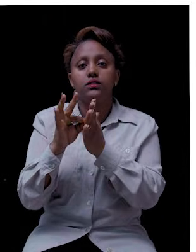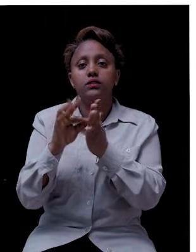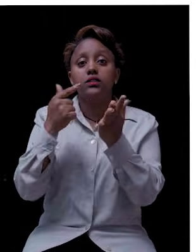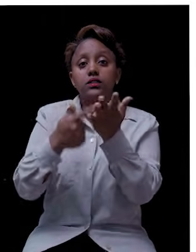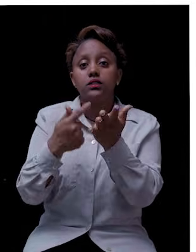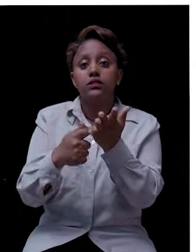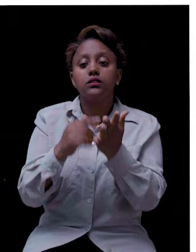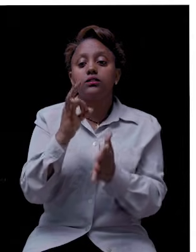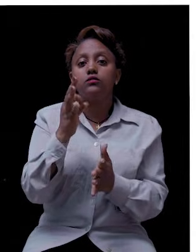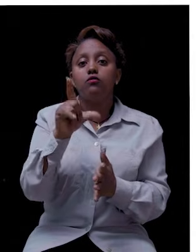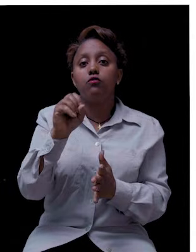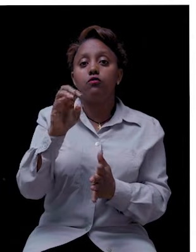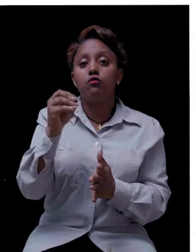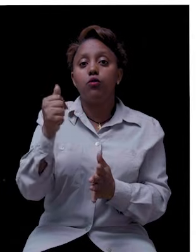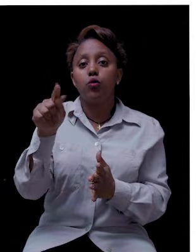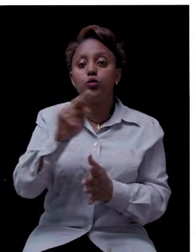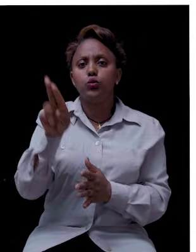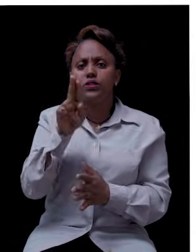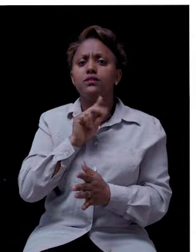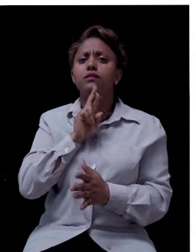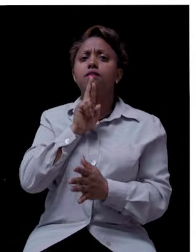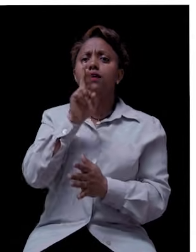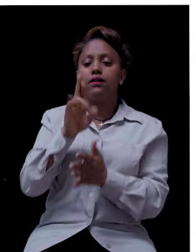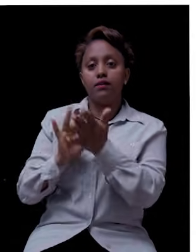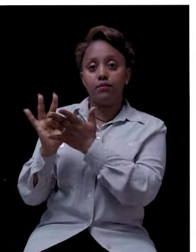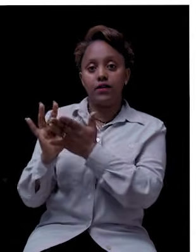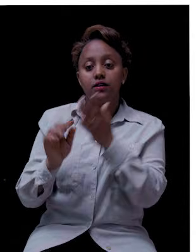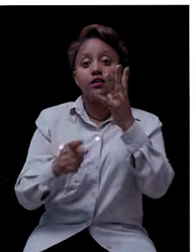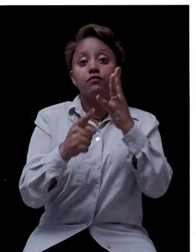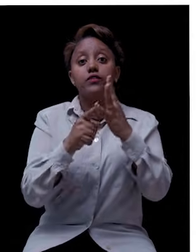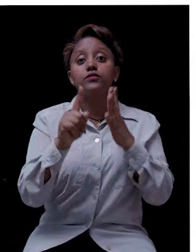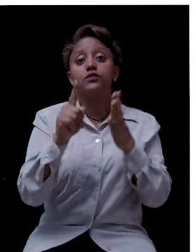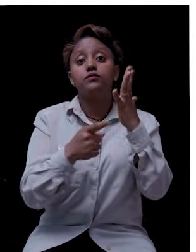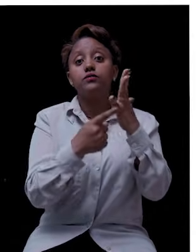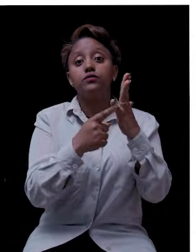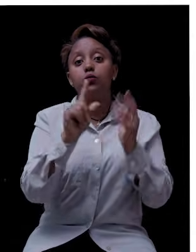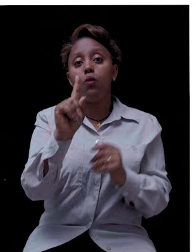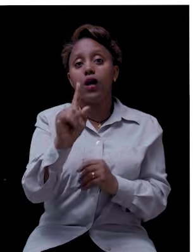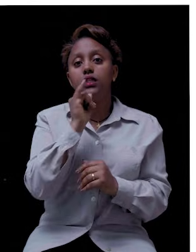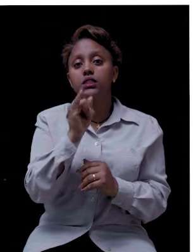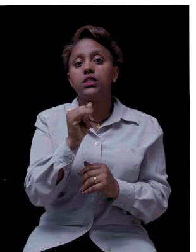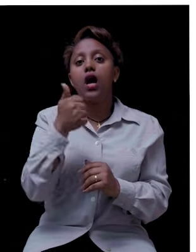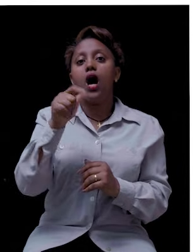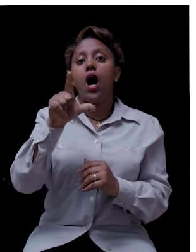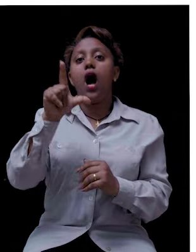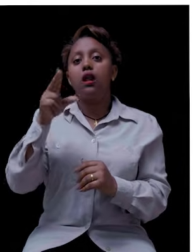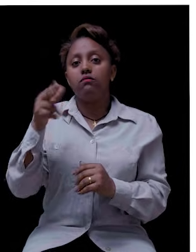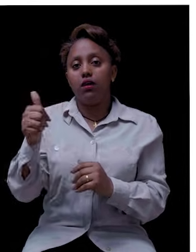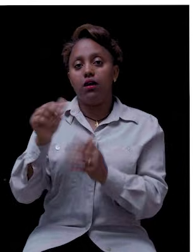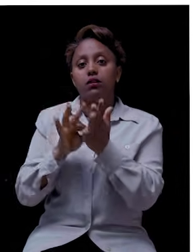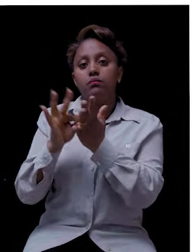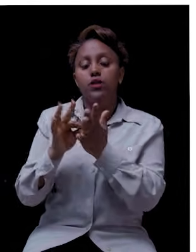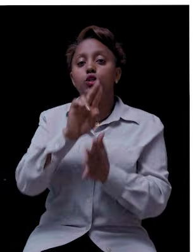fifth one is the alphanumeric strings, and which is defined using a string. This alphanumeric string is used